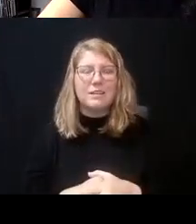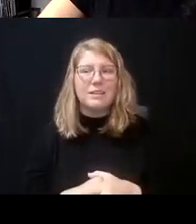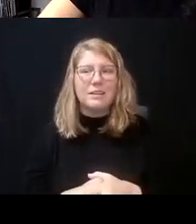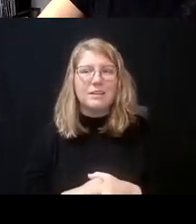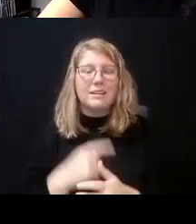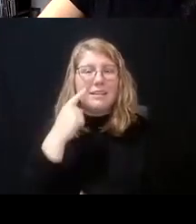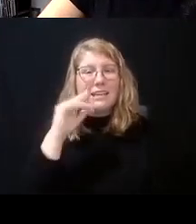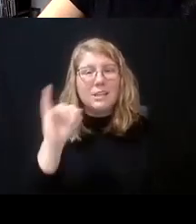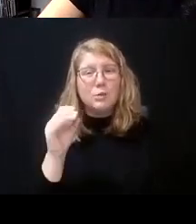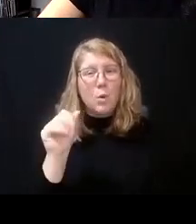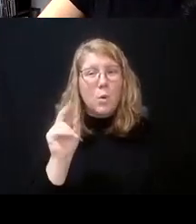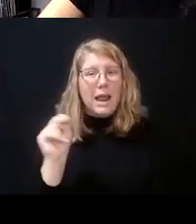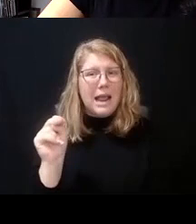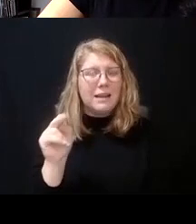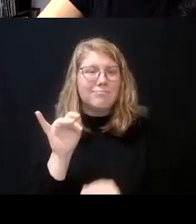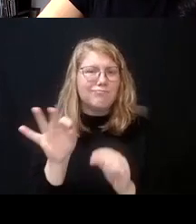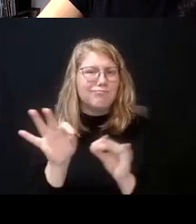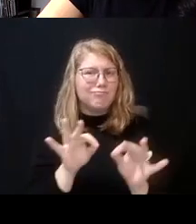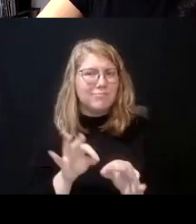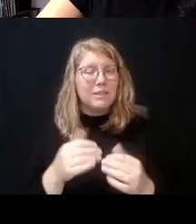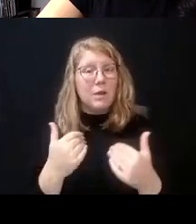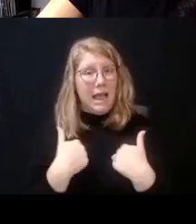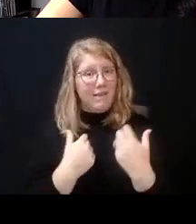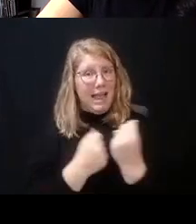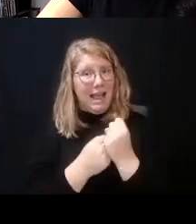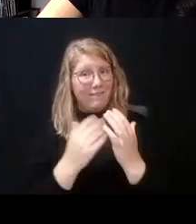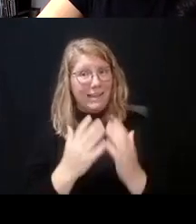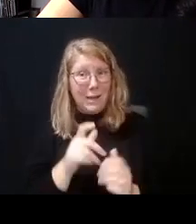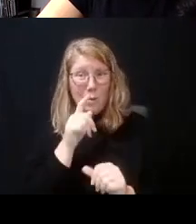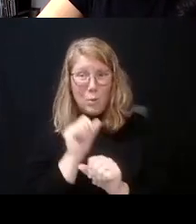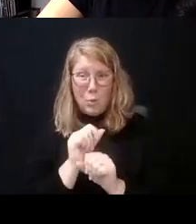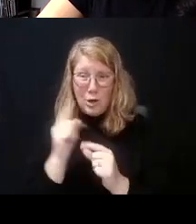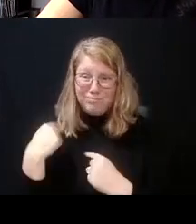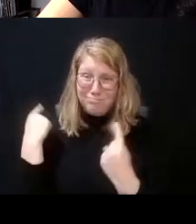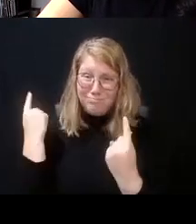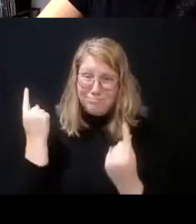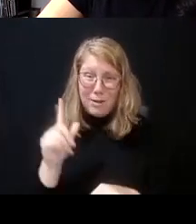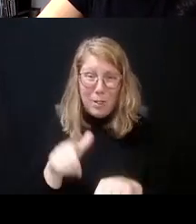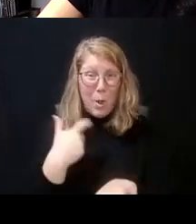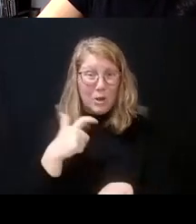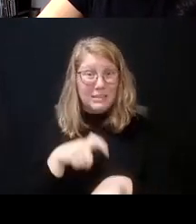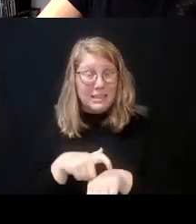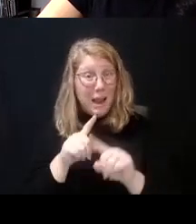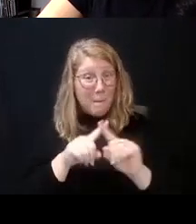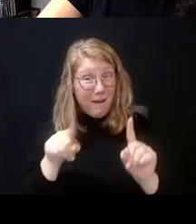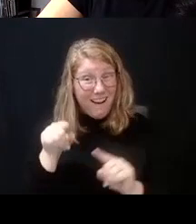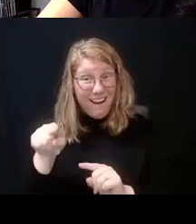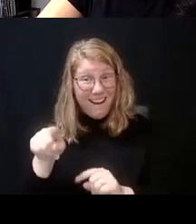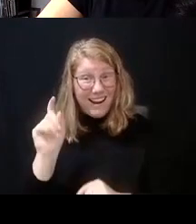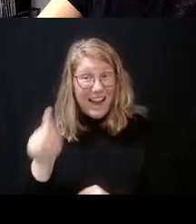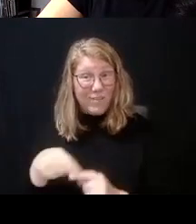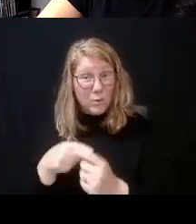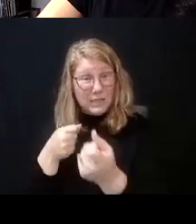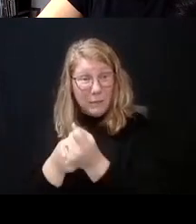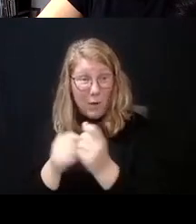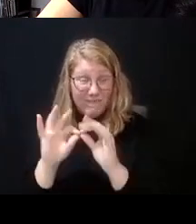Joanne shared about like, we had an advocate that had been working here for a really long time that in order to support their family, they